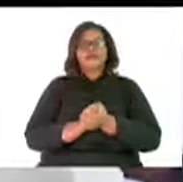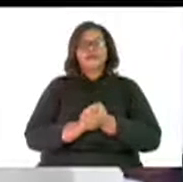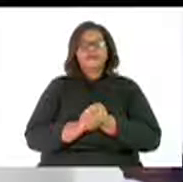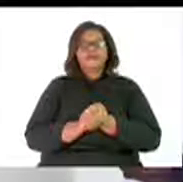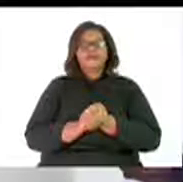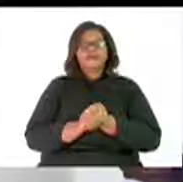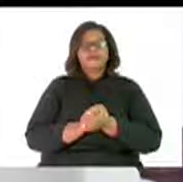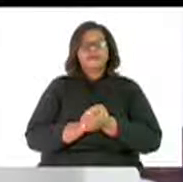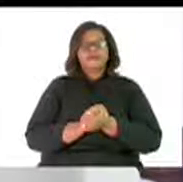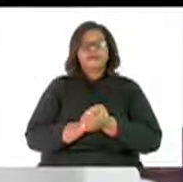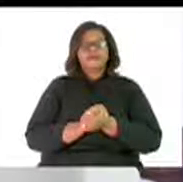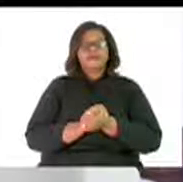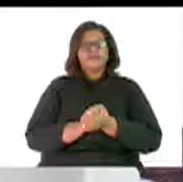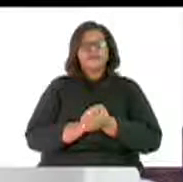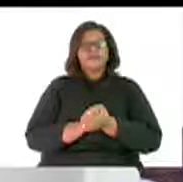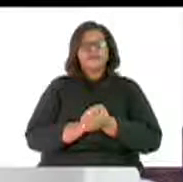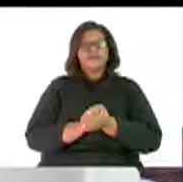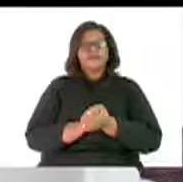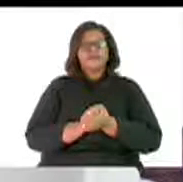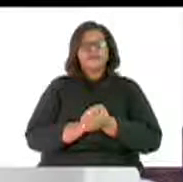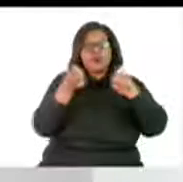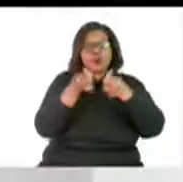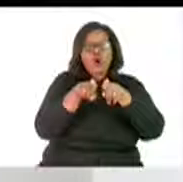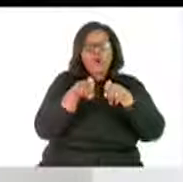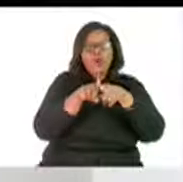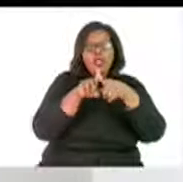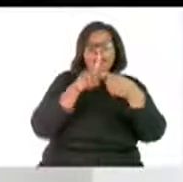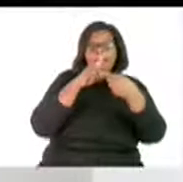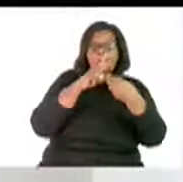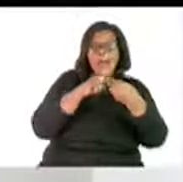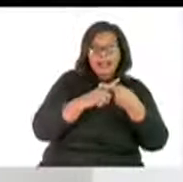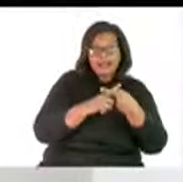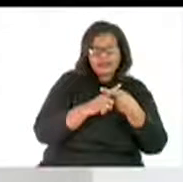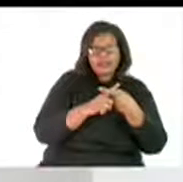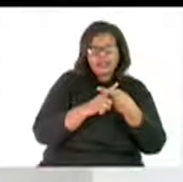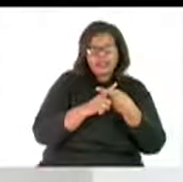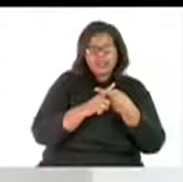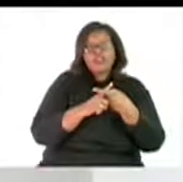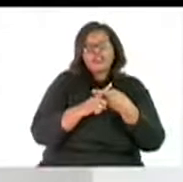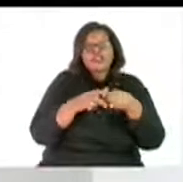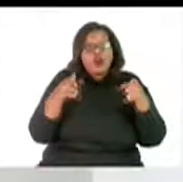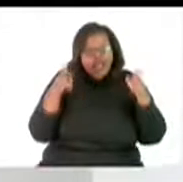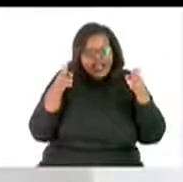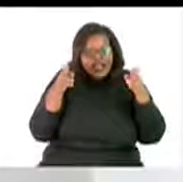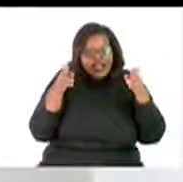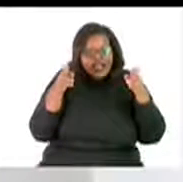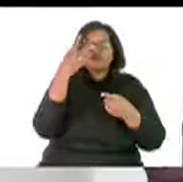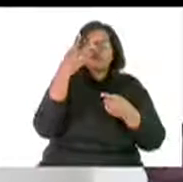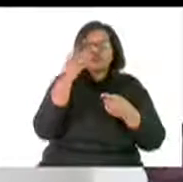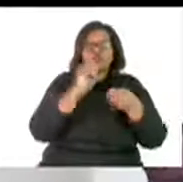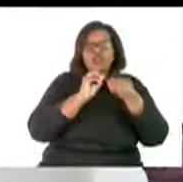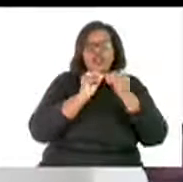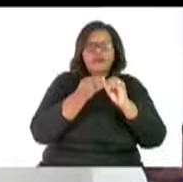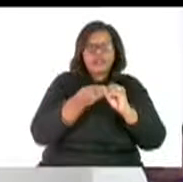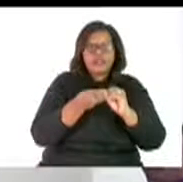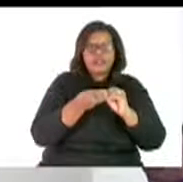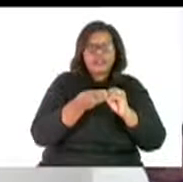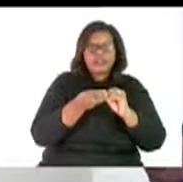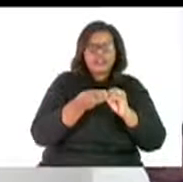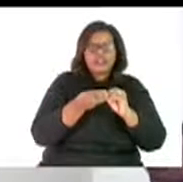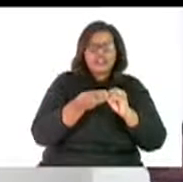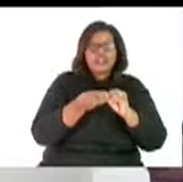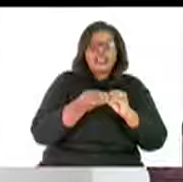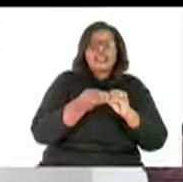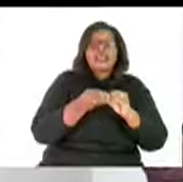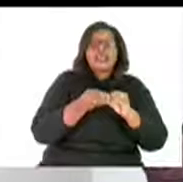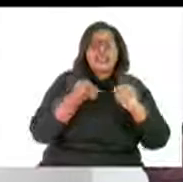Said it's 3 terms, which is in abbreviation of LCM, whereby find which